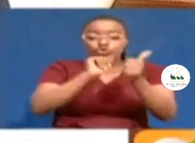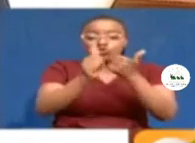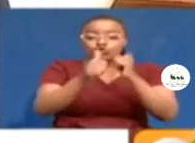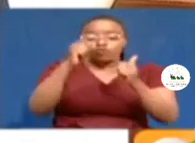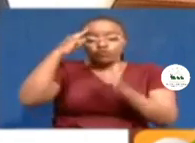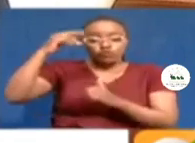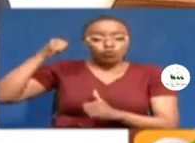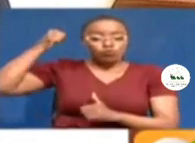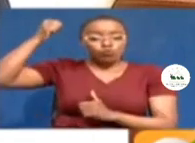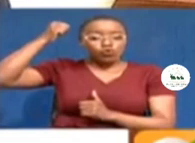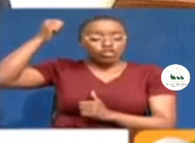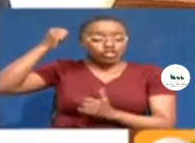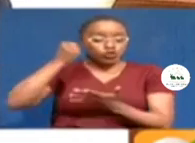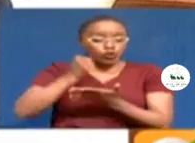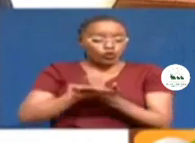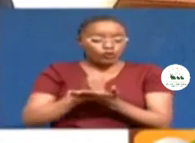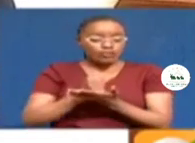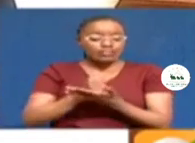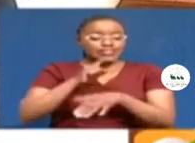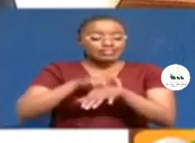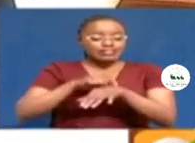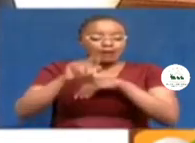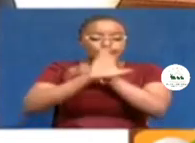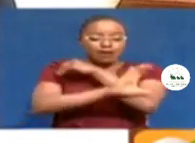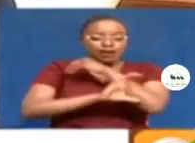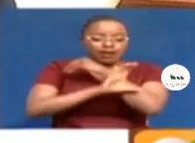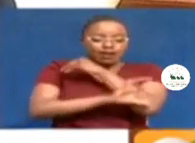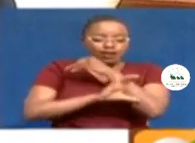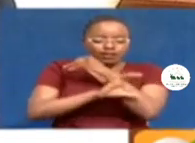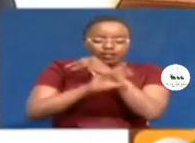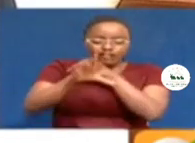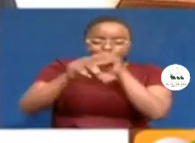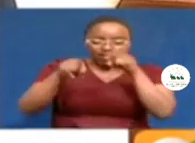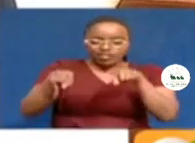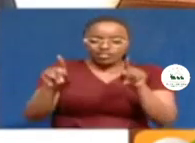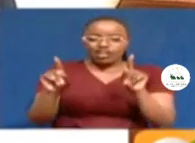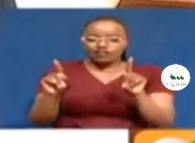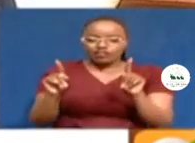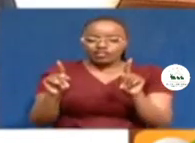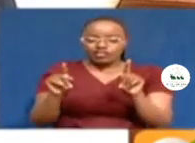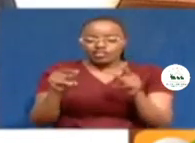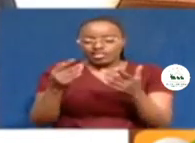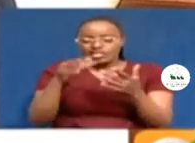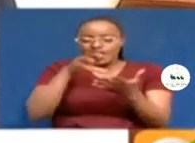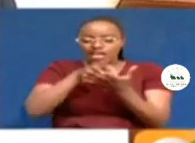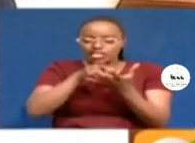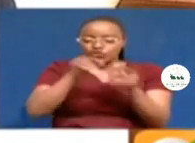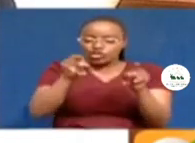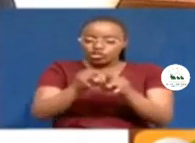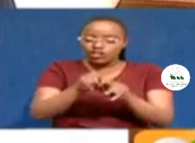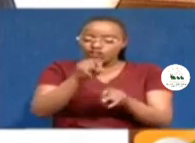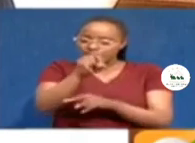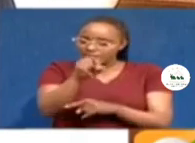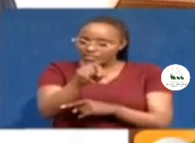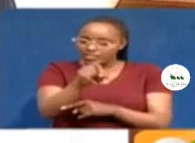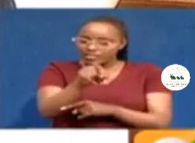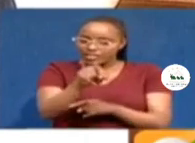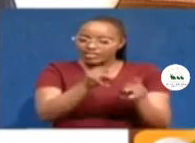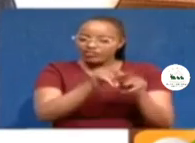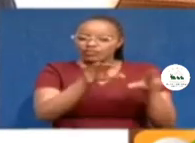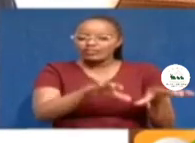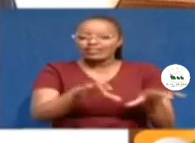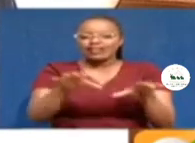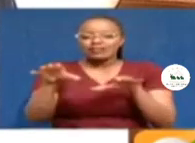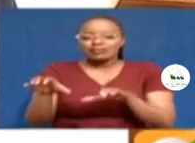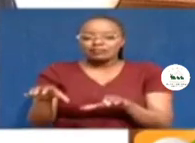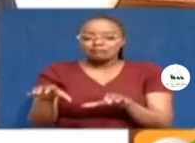for political office. When a country finds herself in such a situation, what